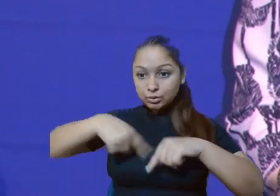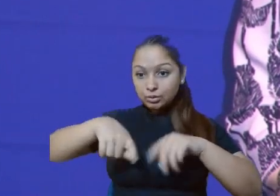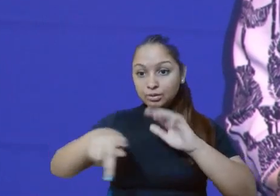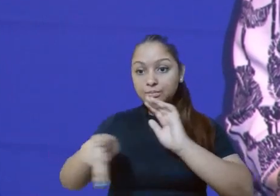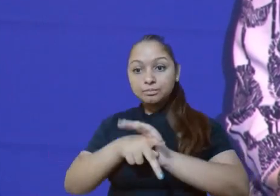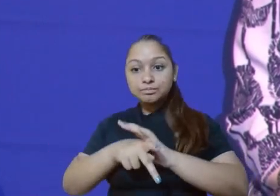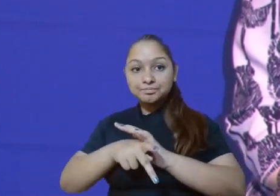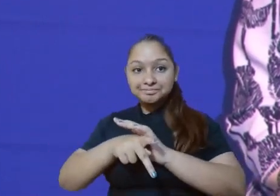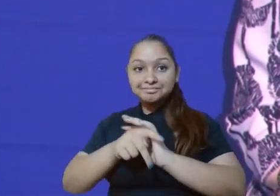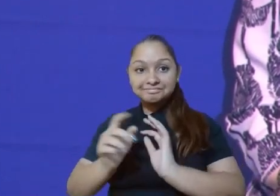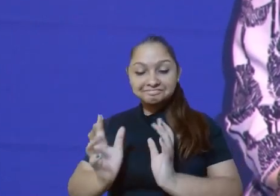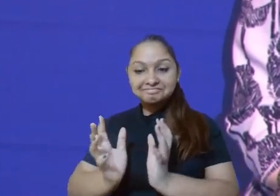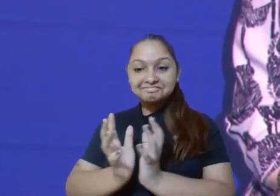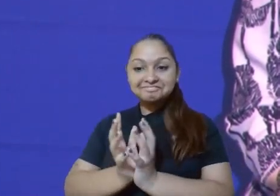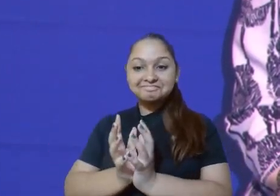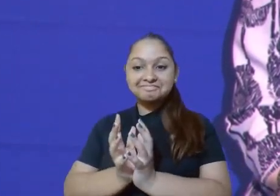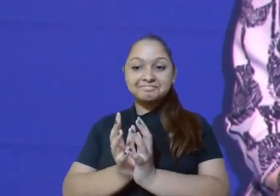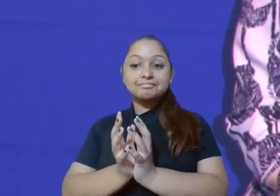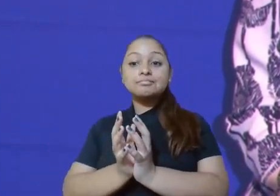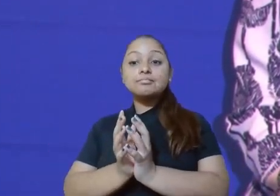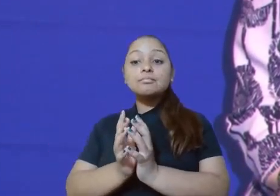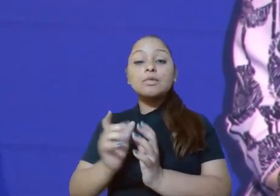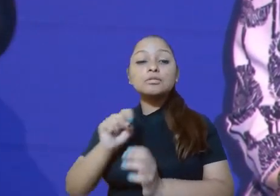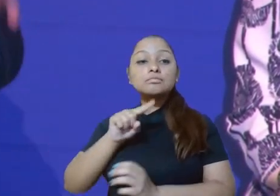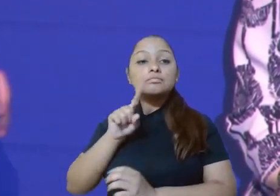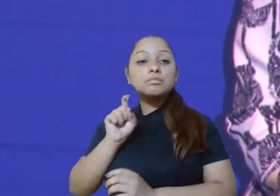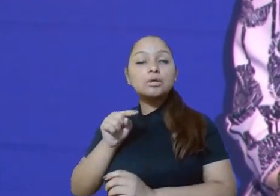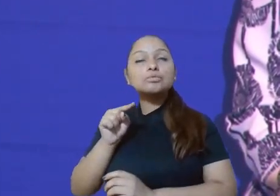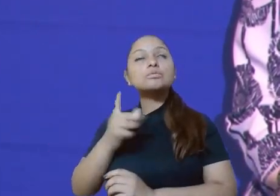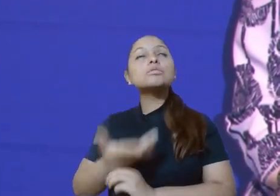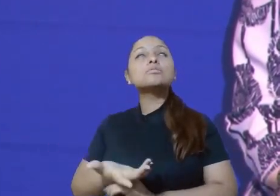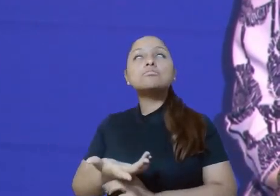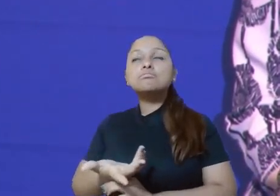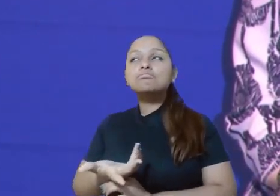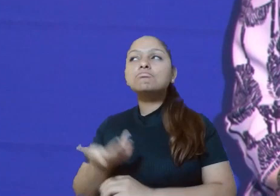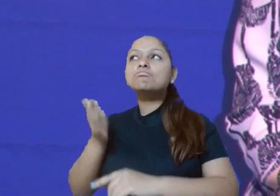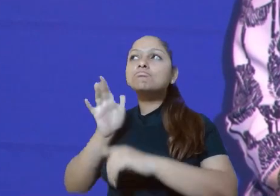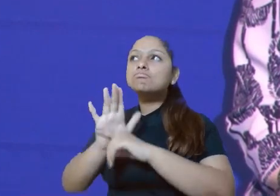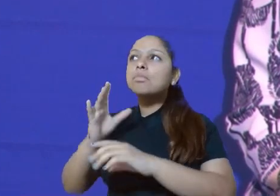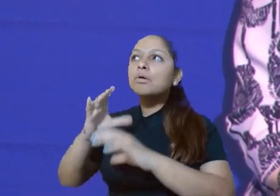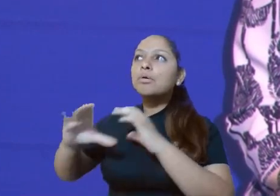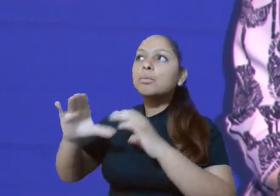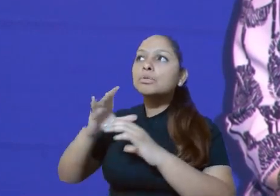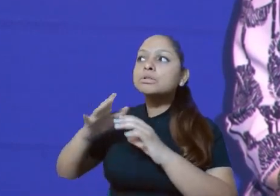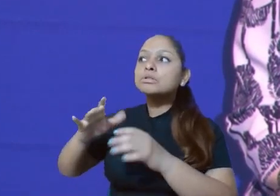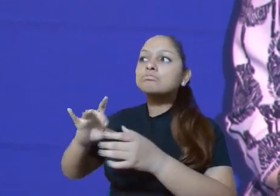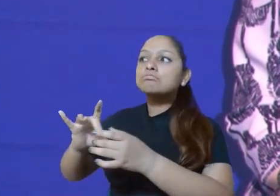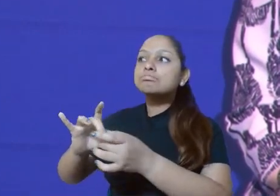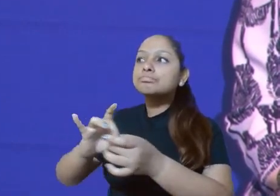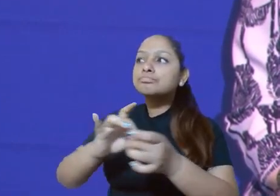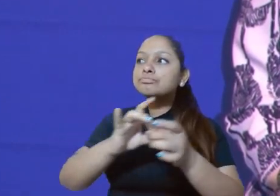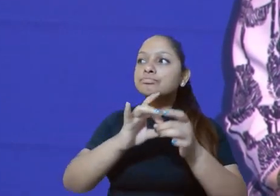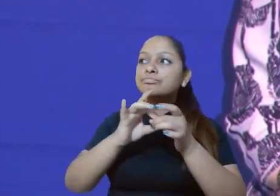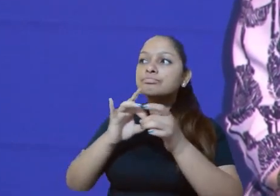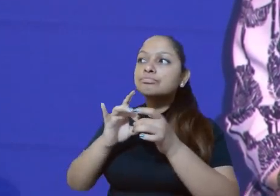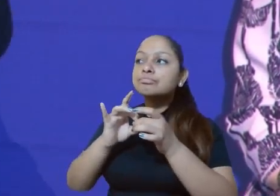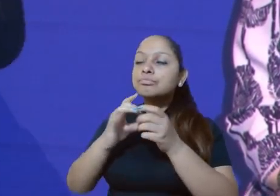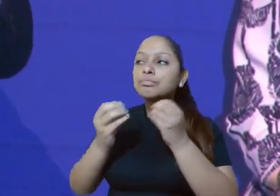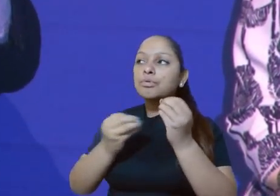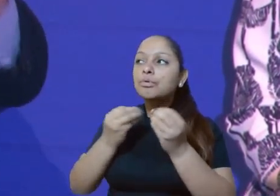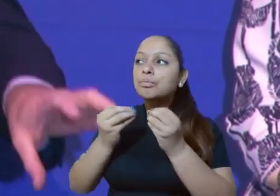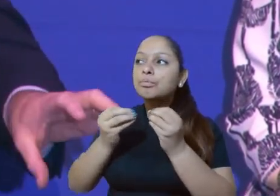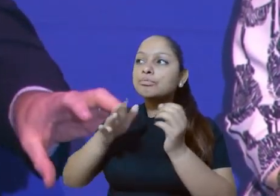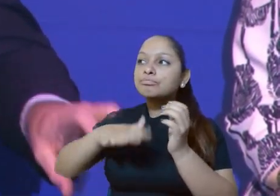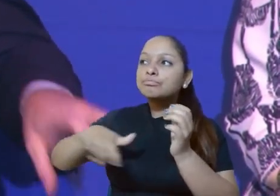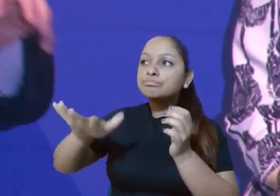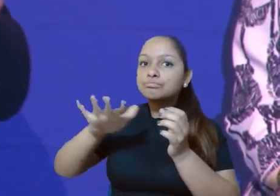of the innovation ecosystem to ask ourselves, how can we improve the communication between the elements, between academia, the